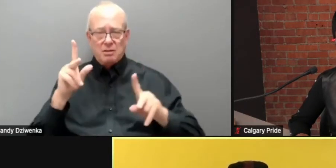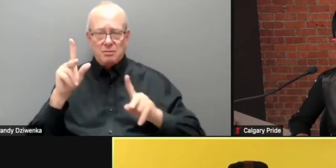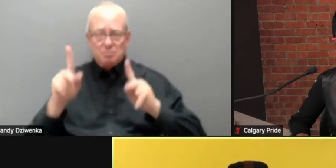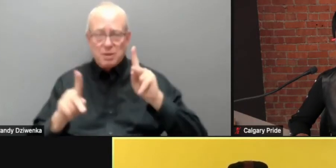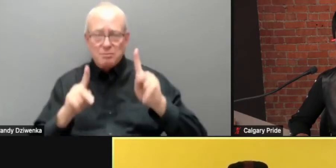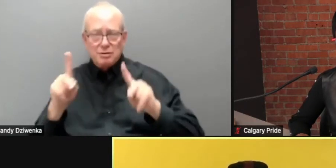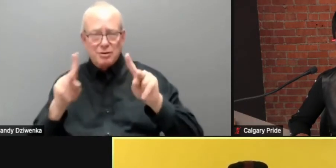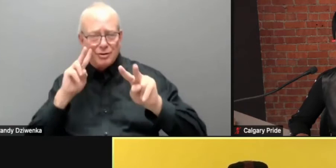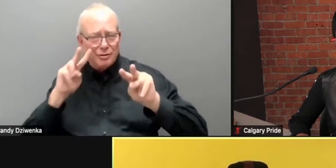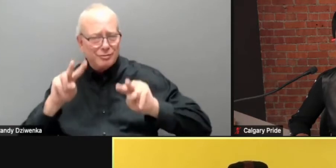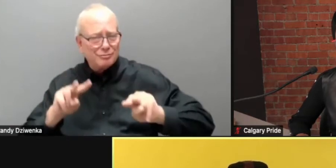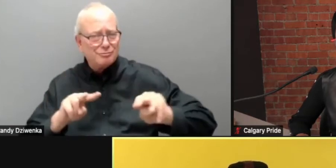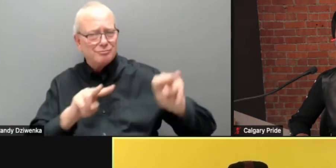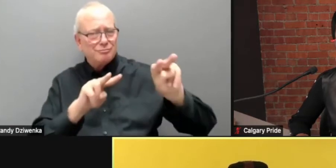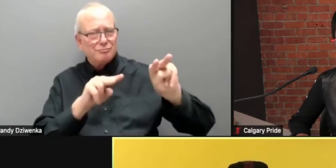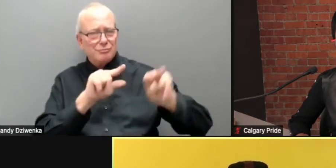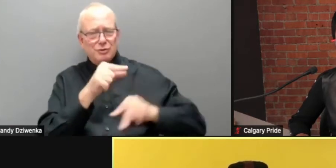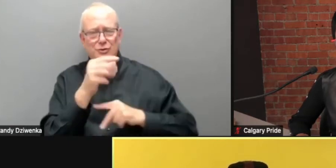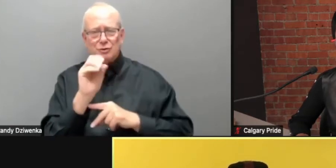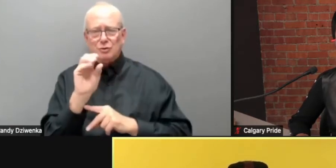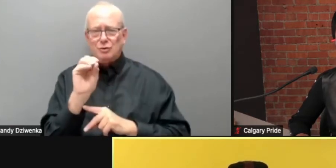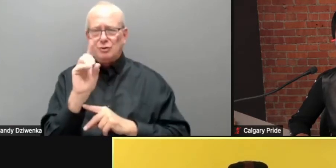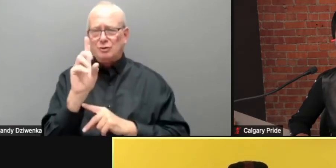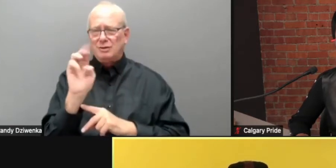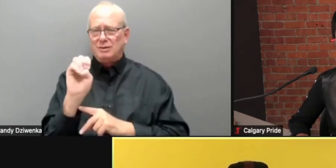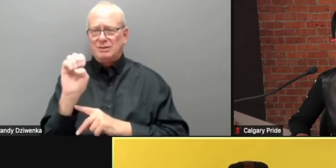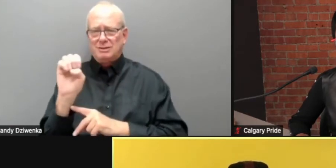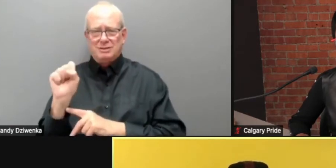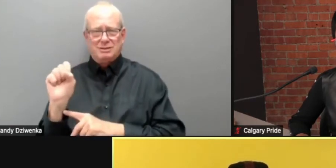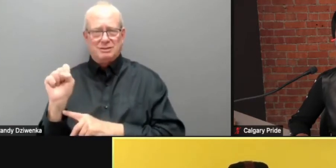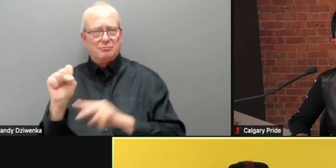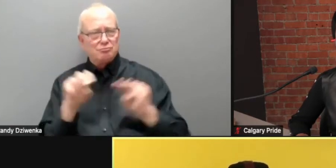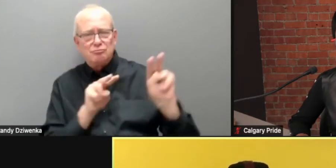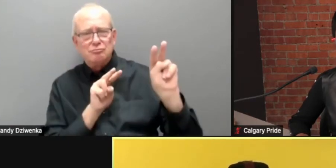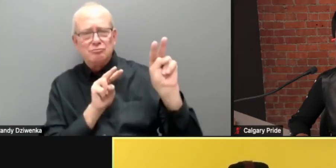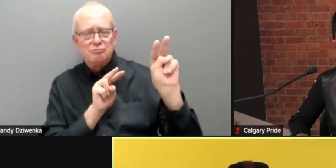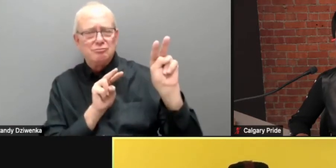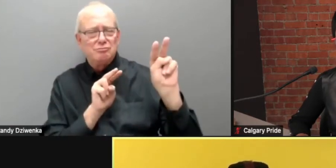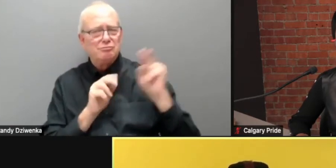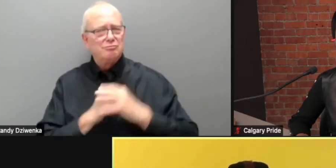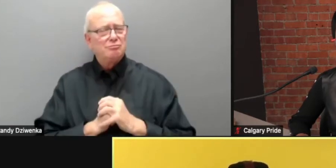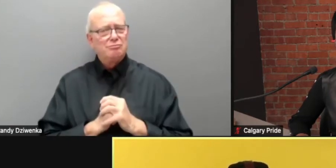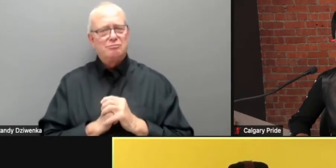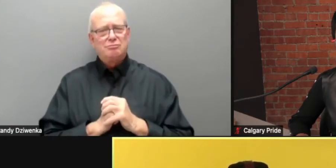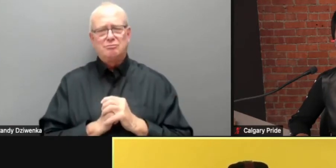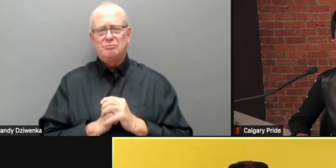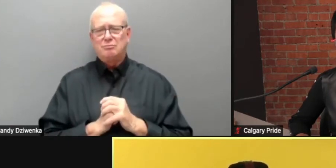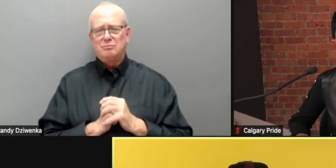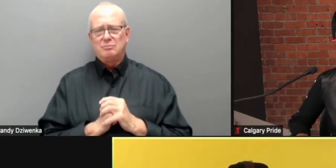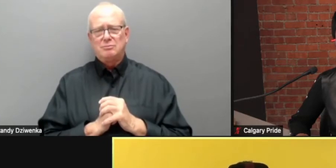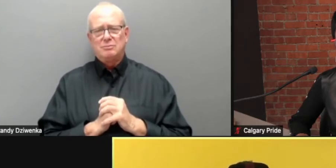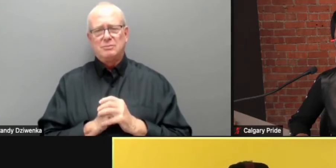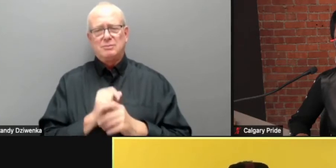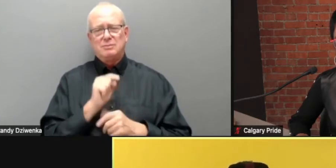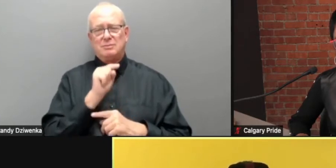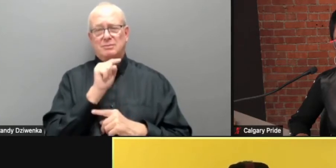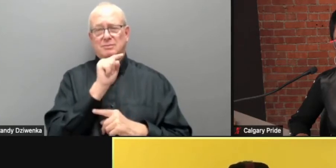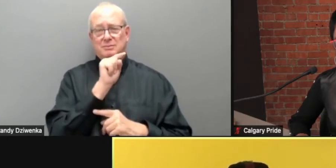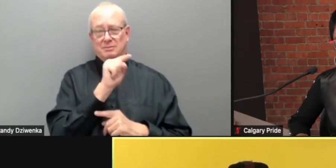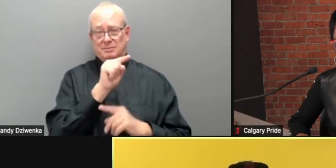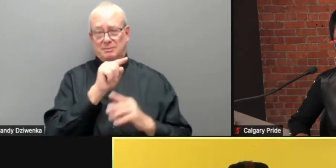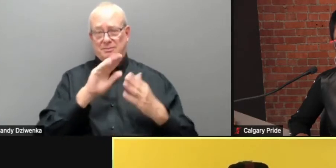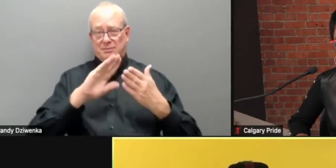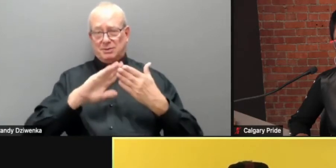So this community has they call it gharanas. They have a separate